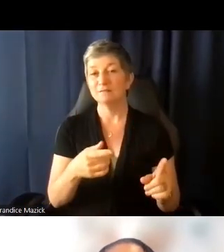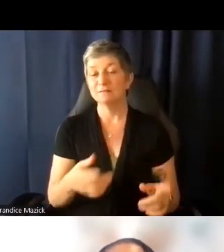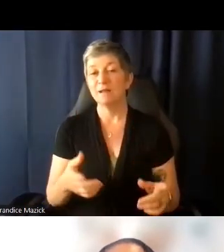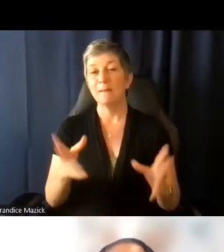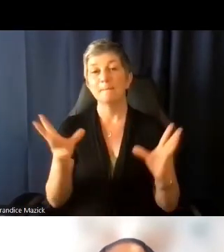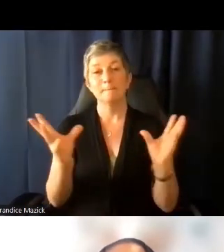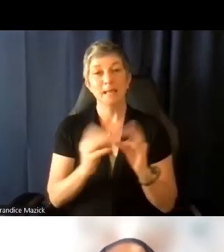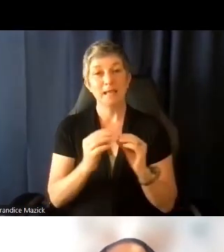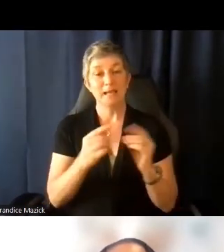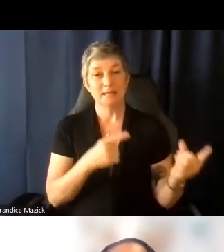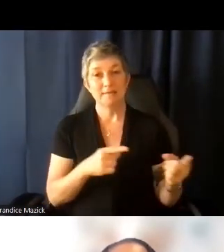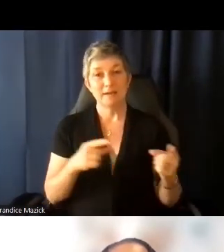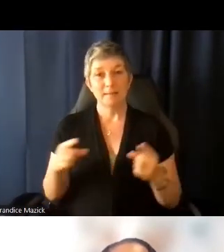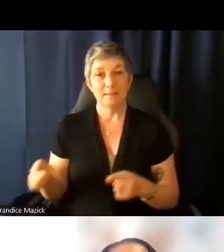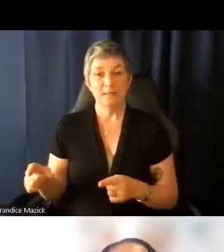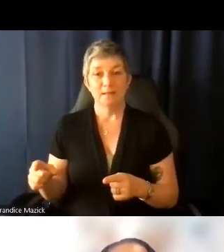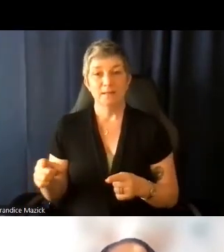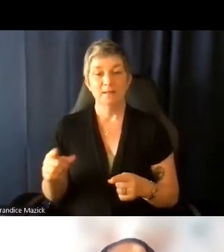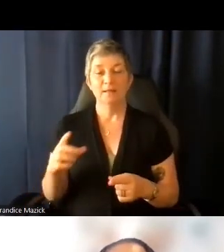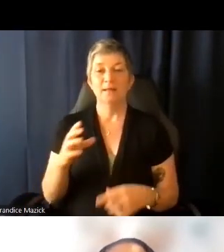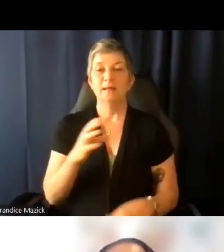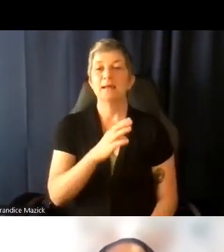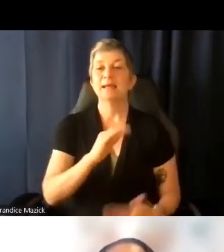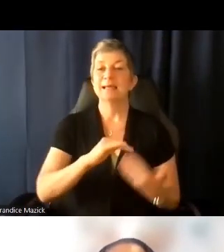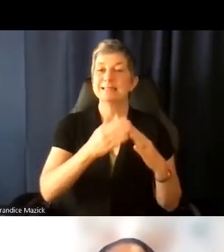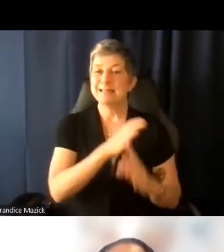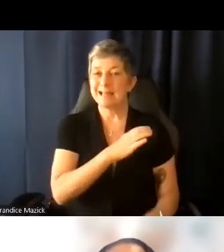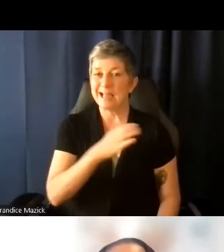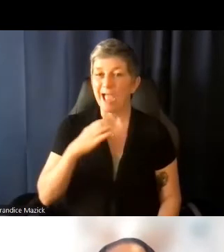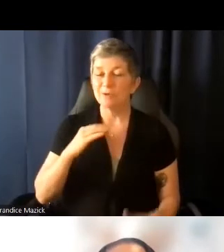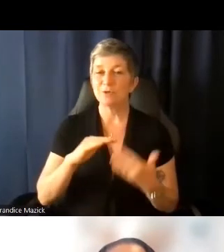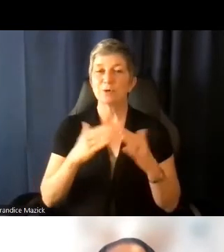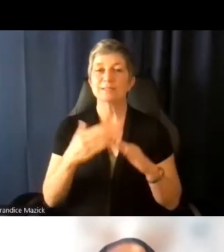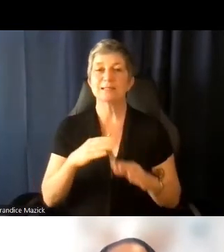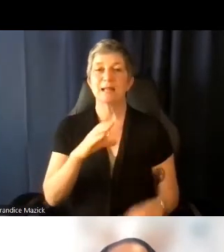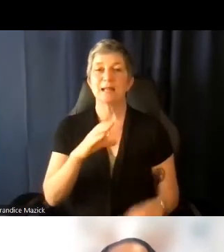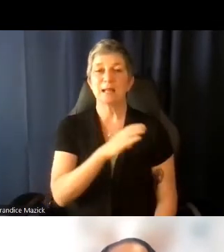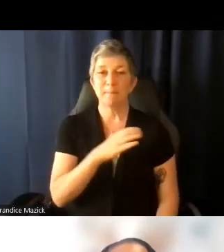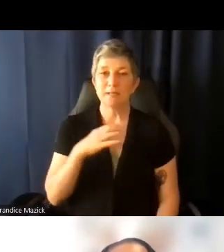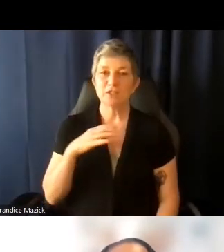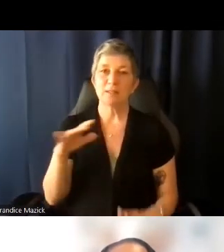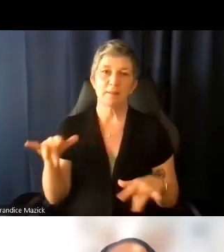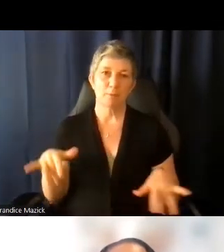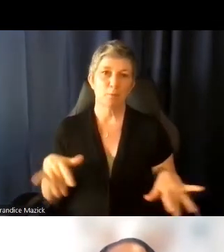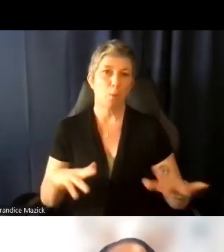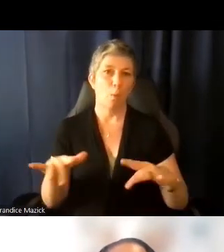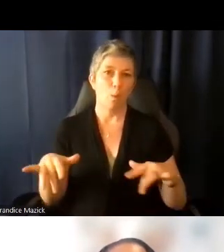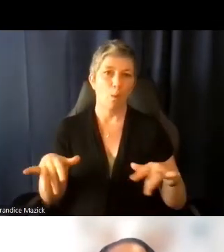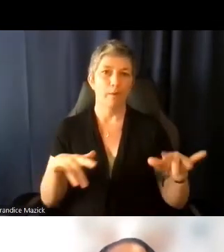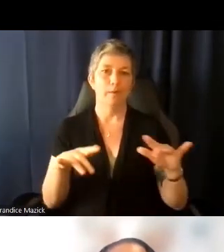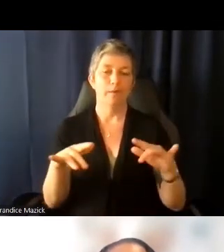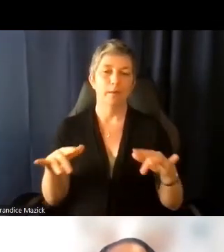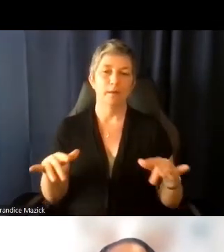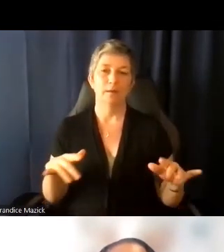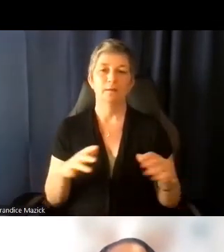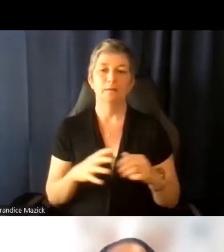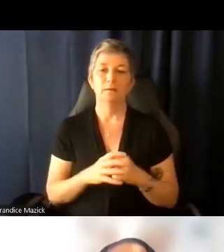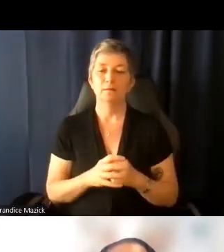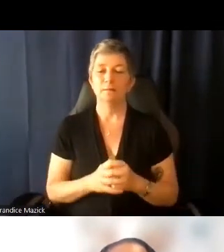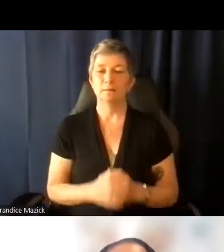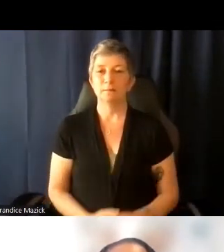meetings that have taken place at city councils or city commissions that have been recorded and that are, you know, that have